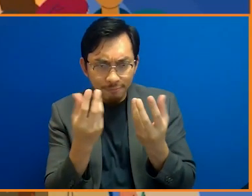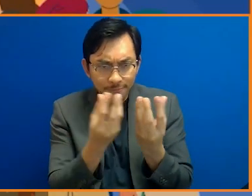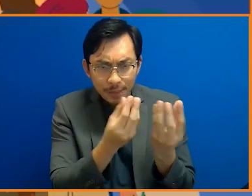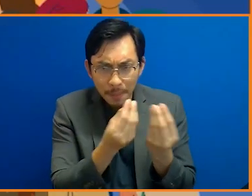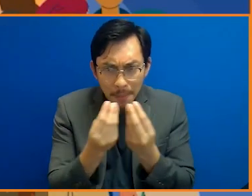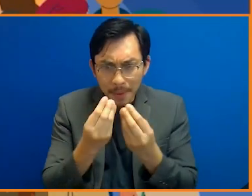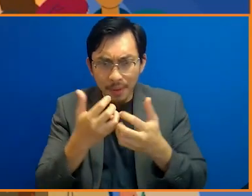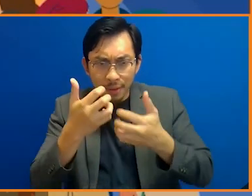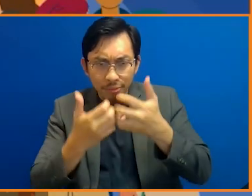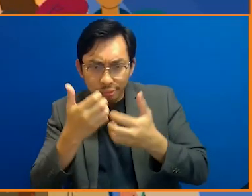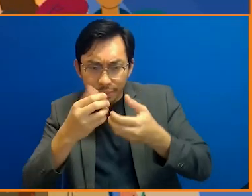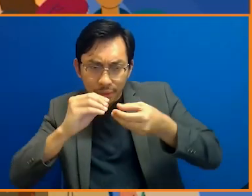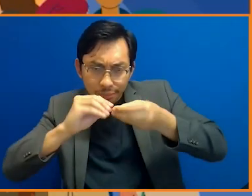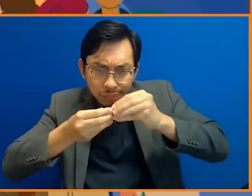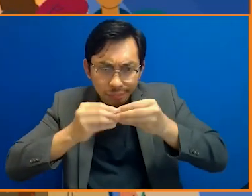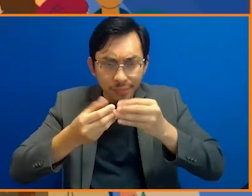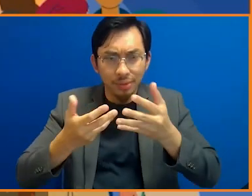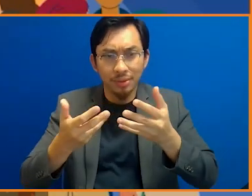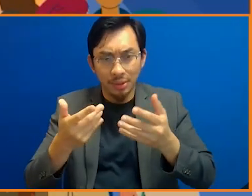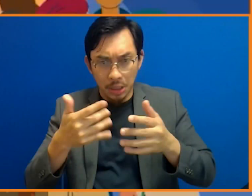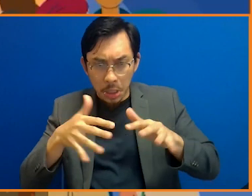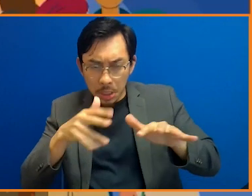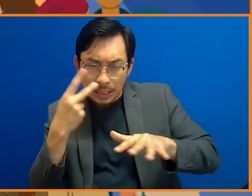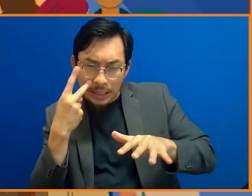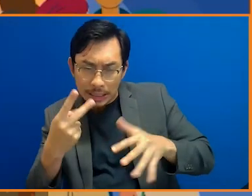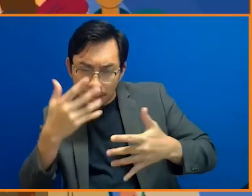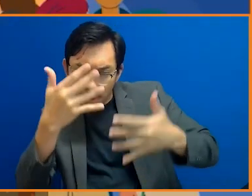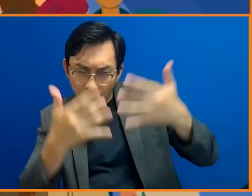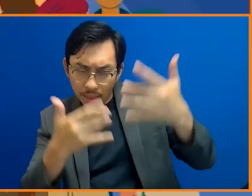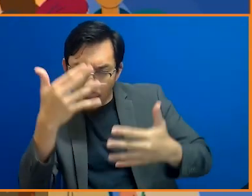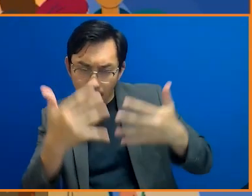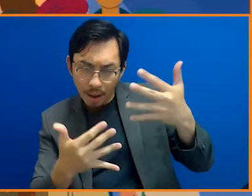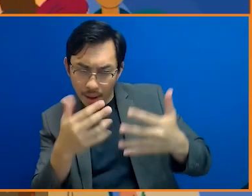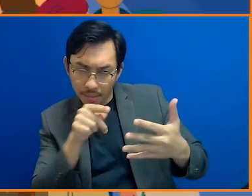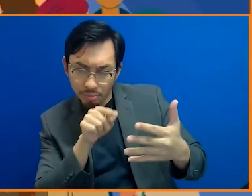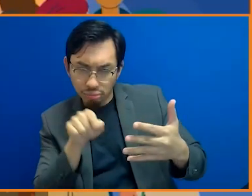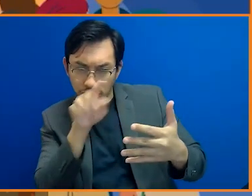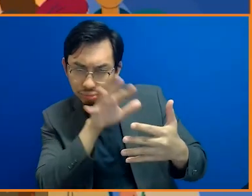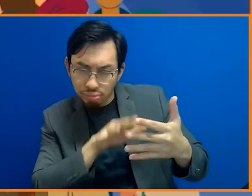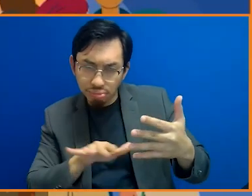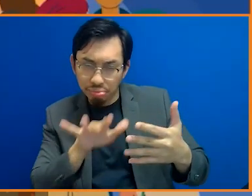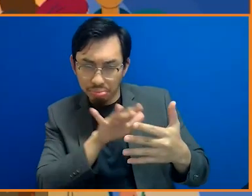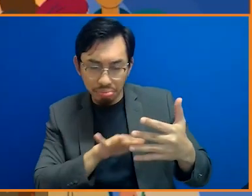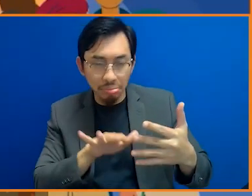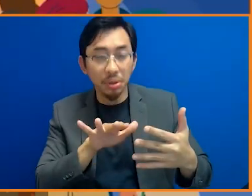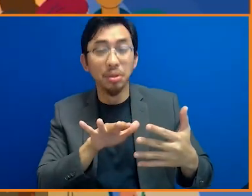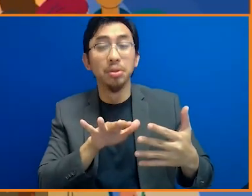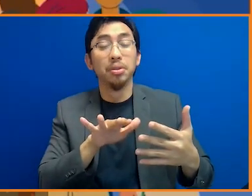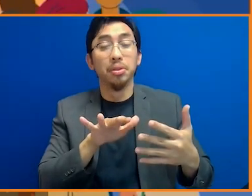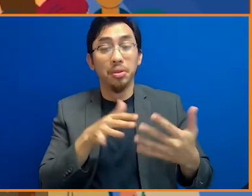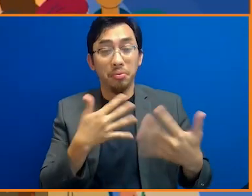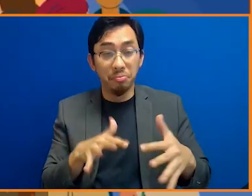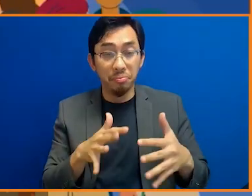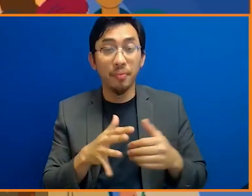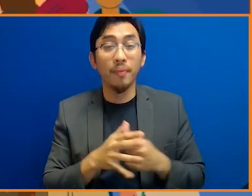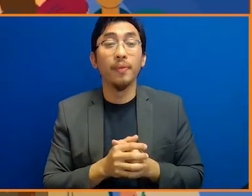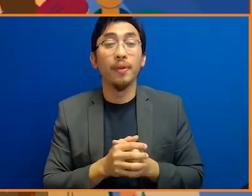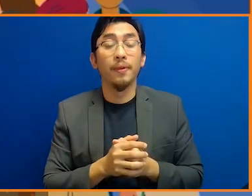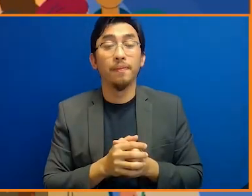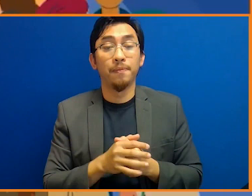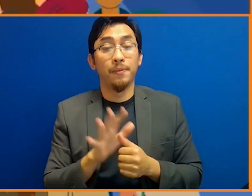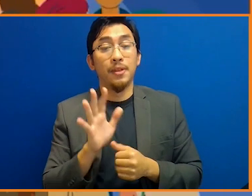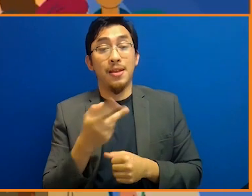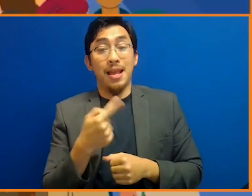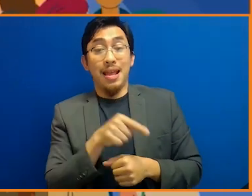recalculate based on our assumption of these earthquake parameters, and we simulate and store in the database. And once earthquake